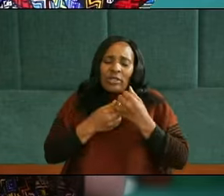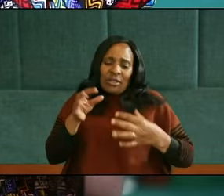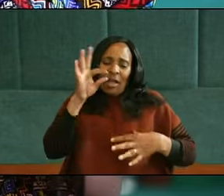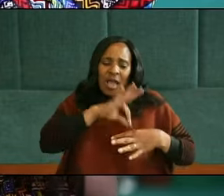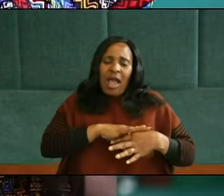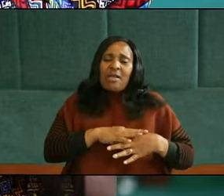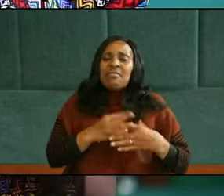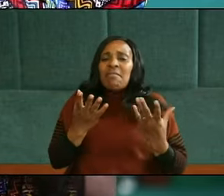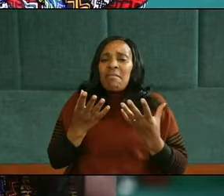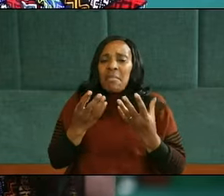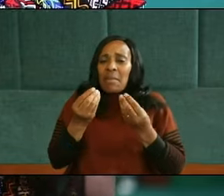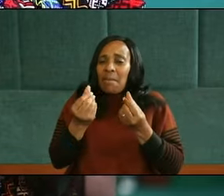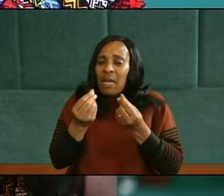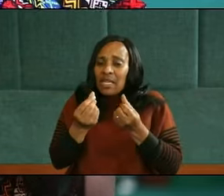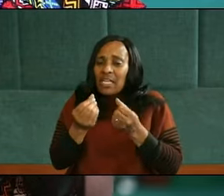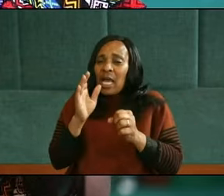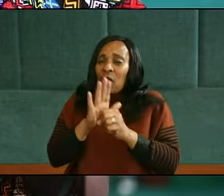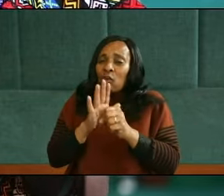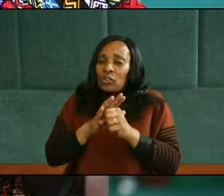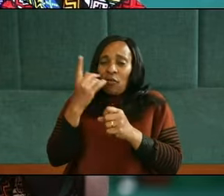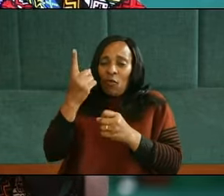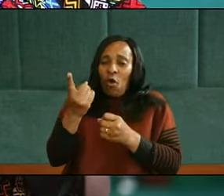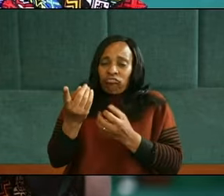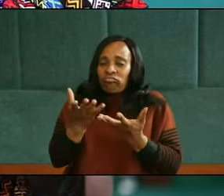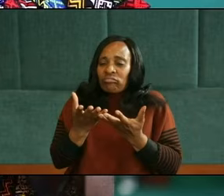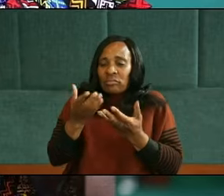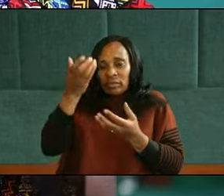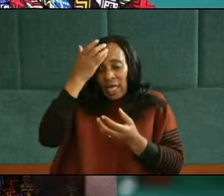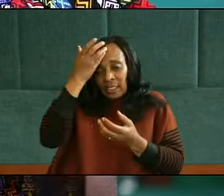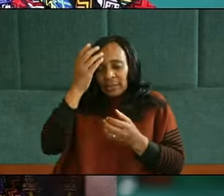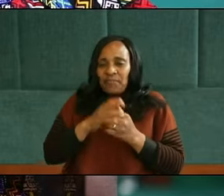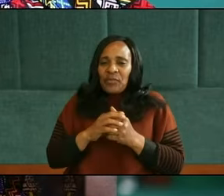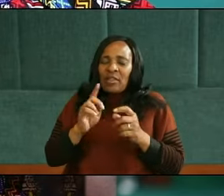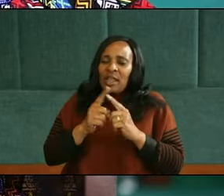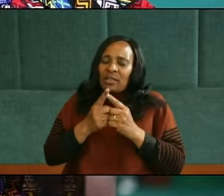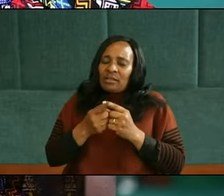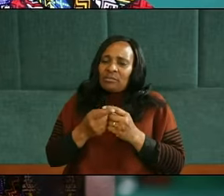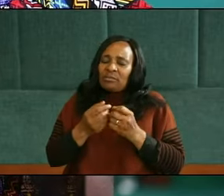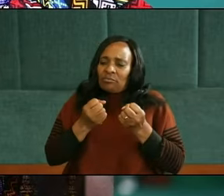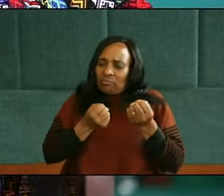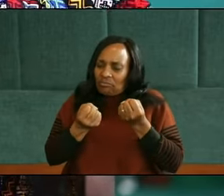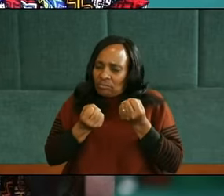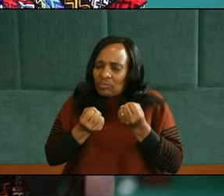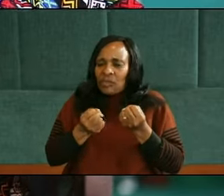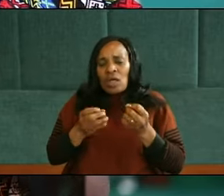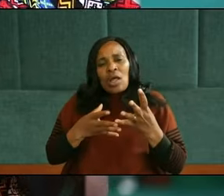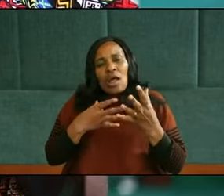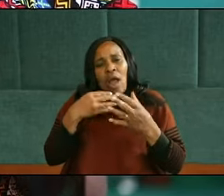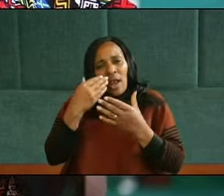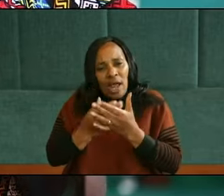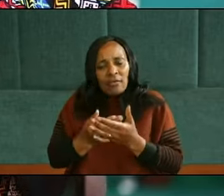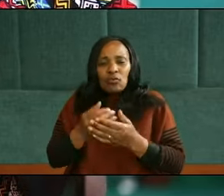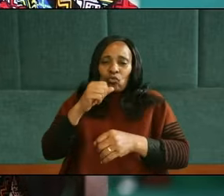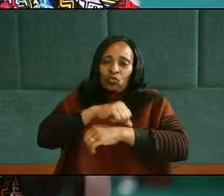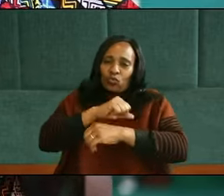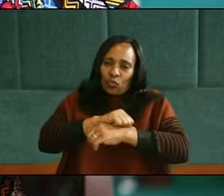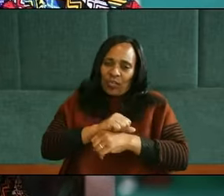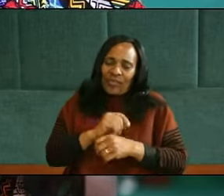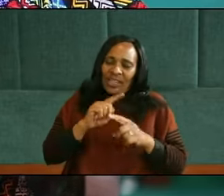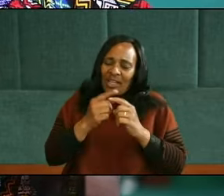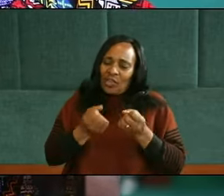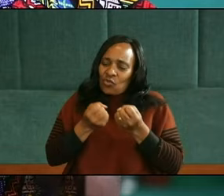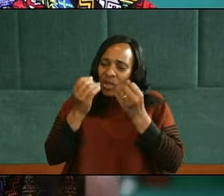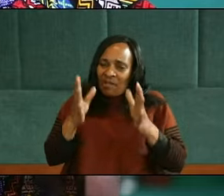to people. Achia gave the school's address, and the driver took her straight there. When they arrived, the